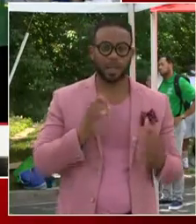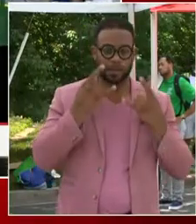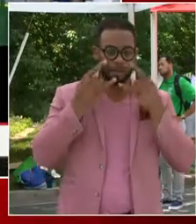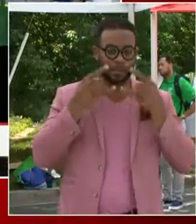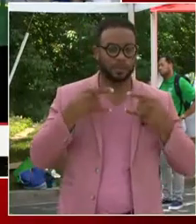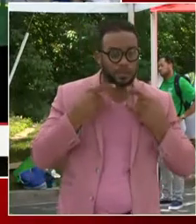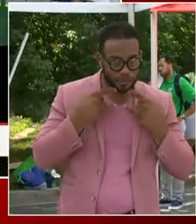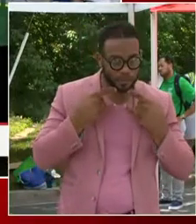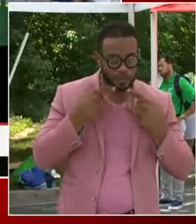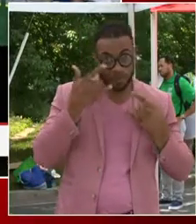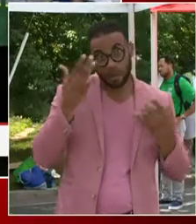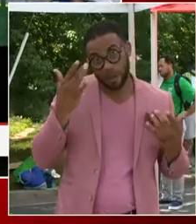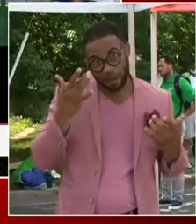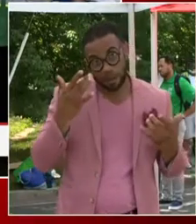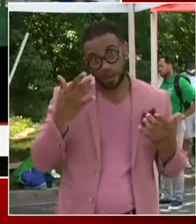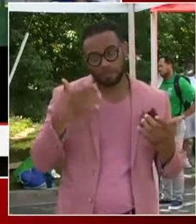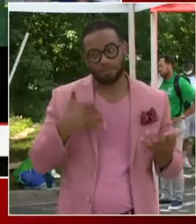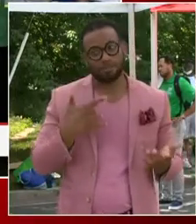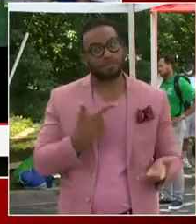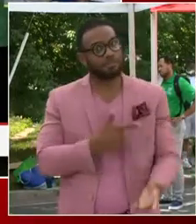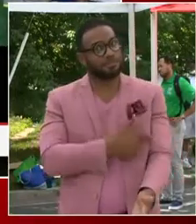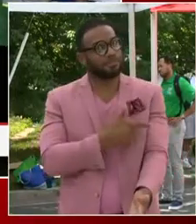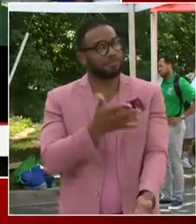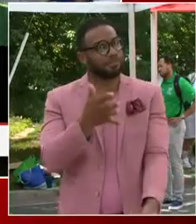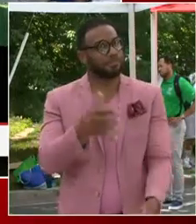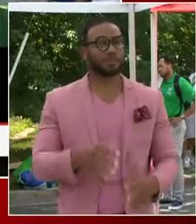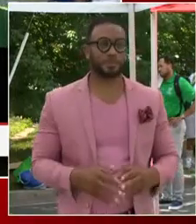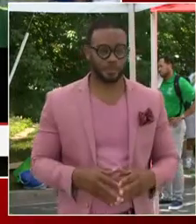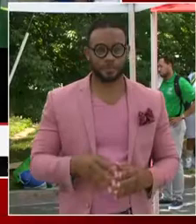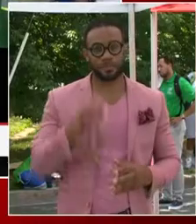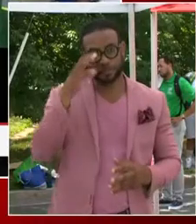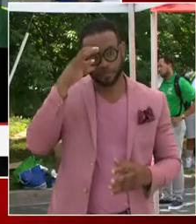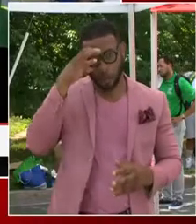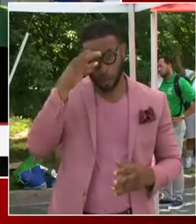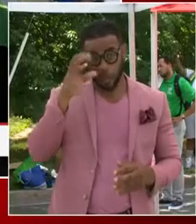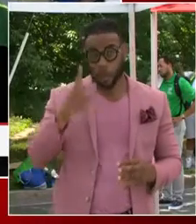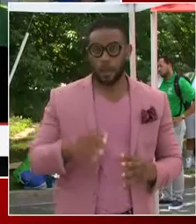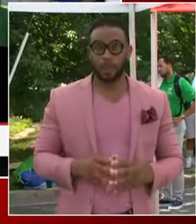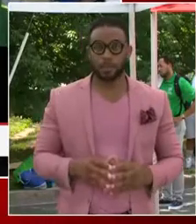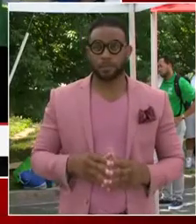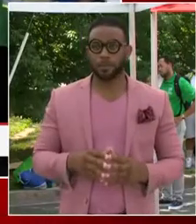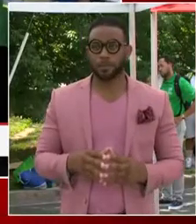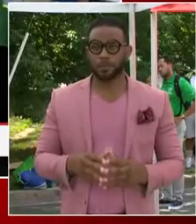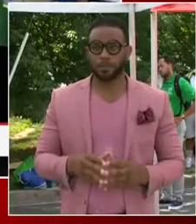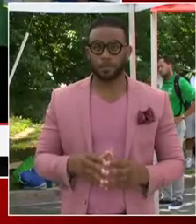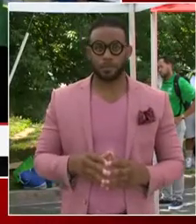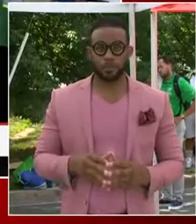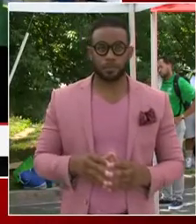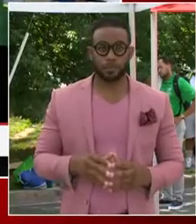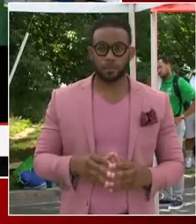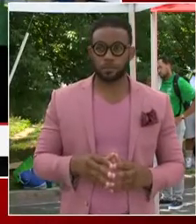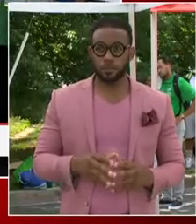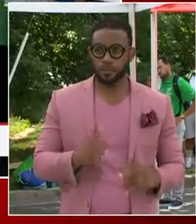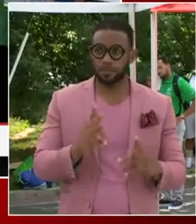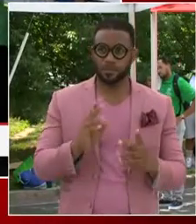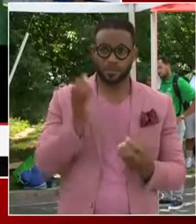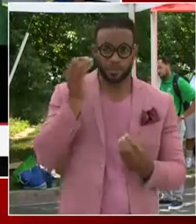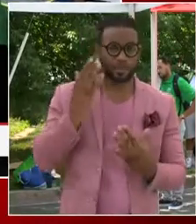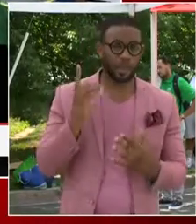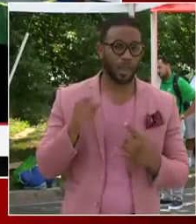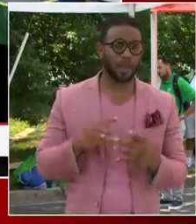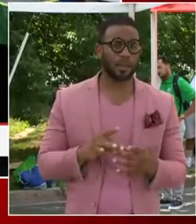my mask because why? I'm vaccinated. Okay, and so, and people say to